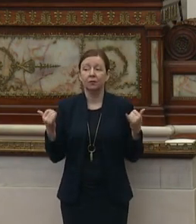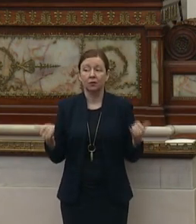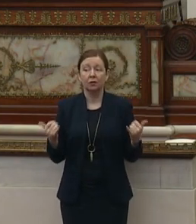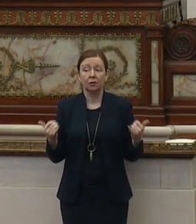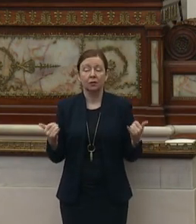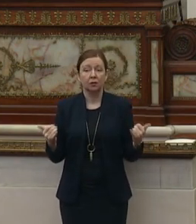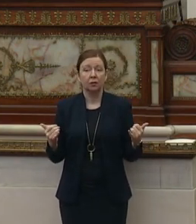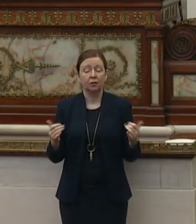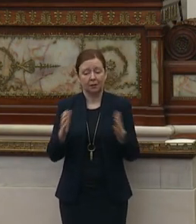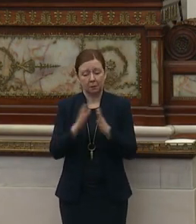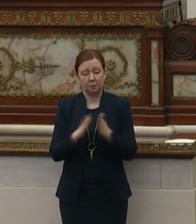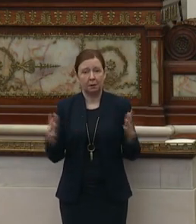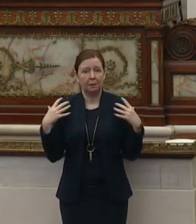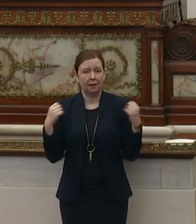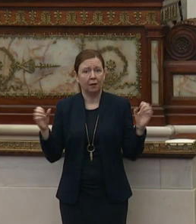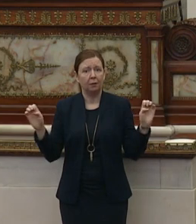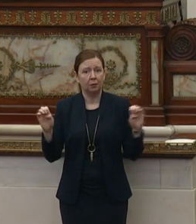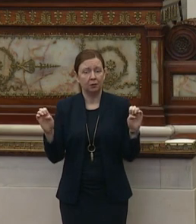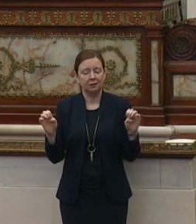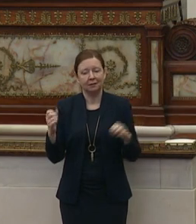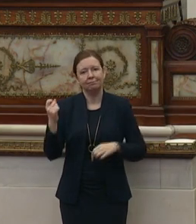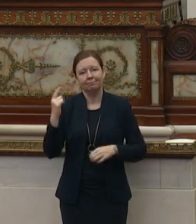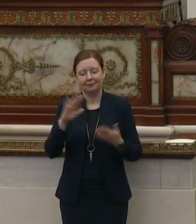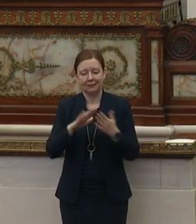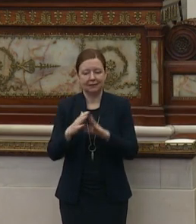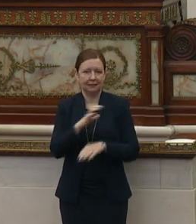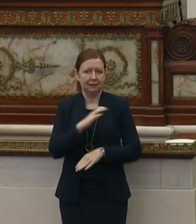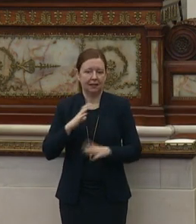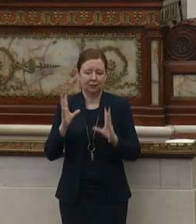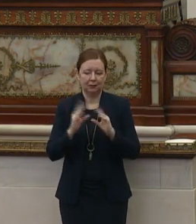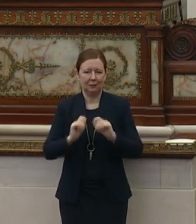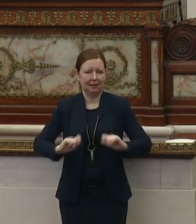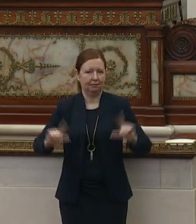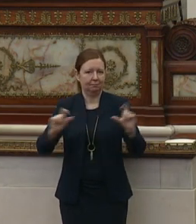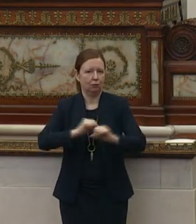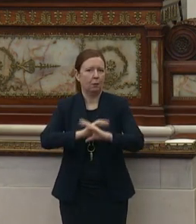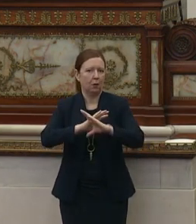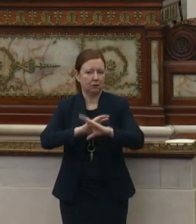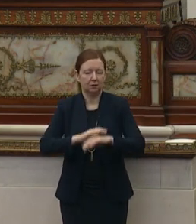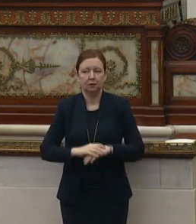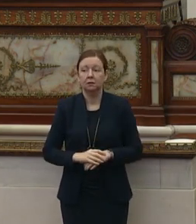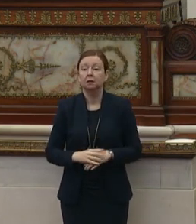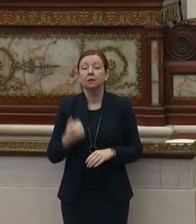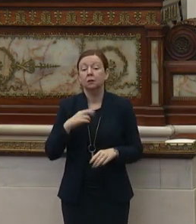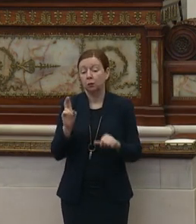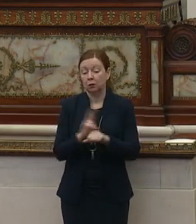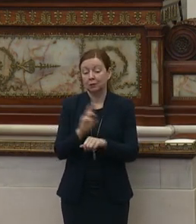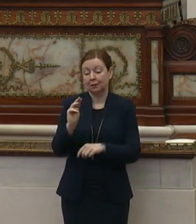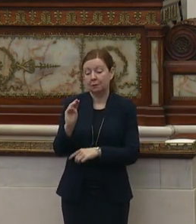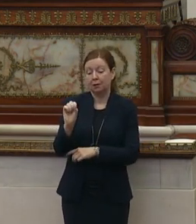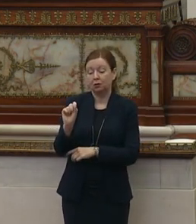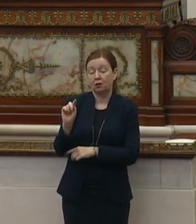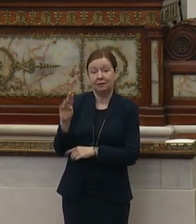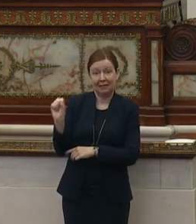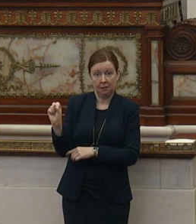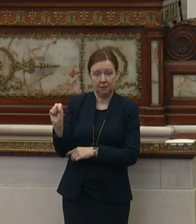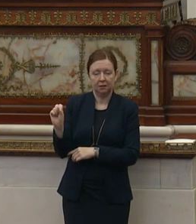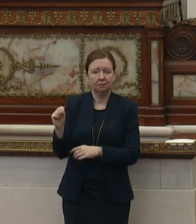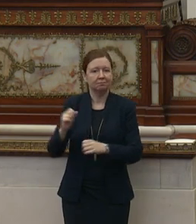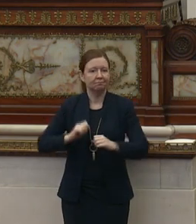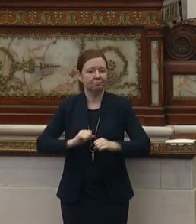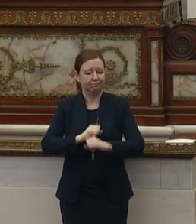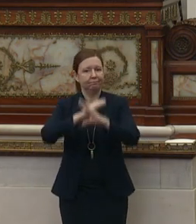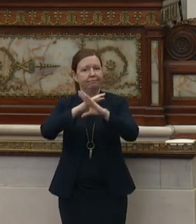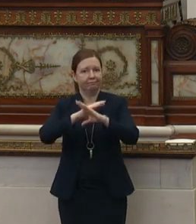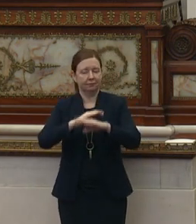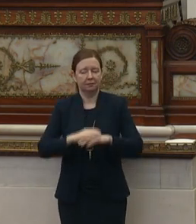City Council is currently meeting remotely. We are using Microsoft Teams to make this remote meeting possible. Instructions for